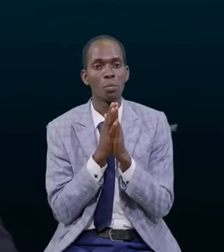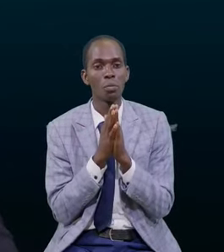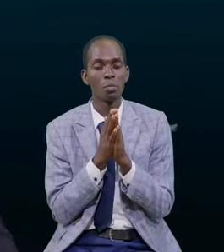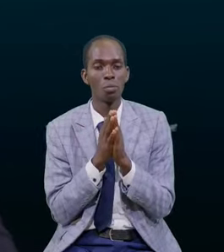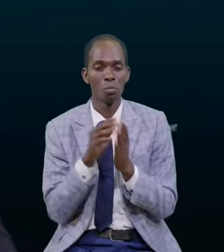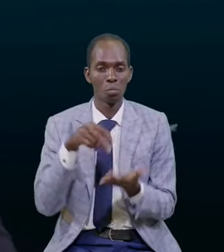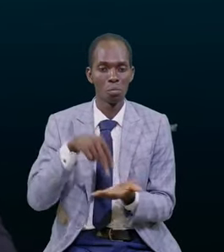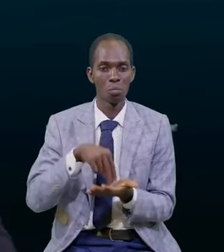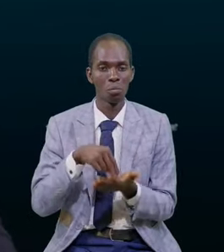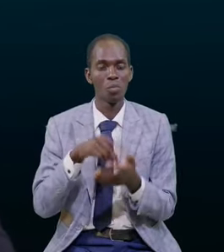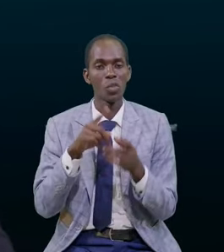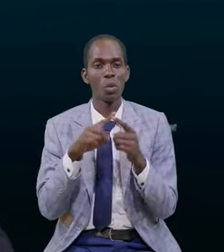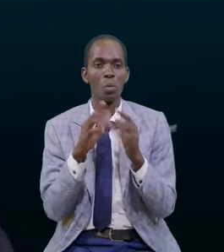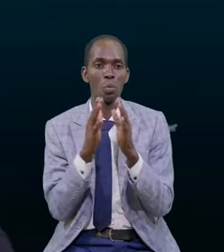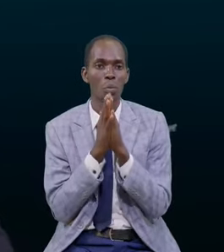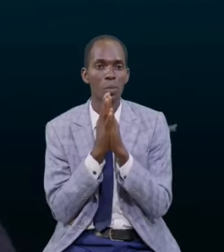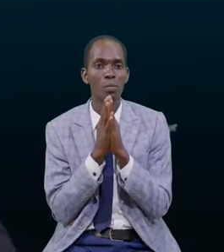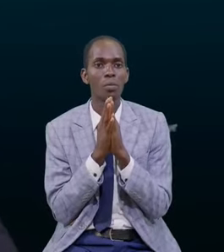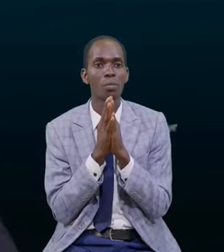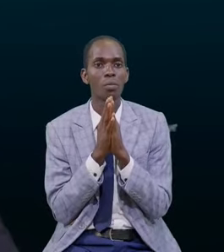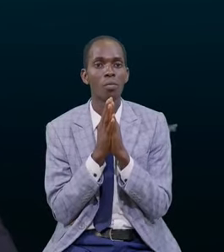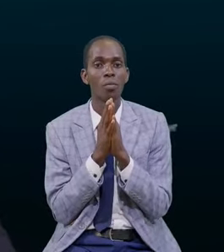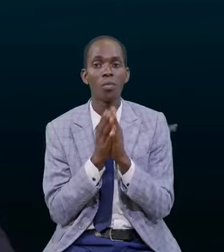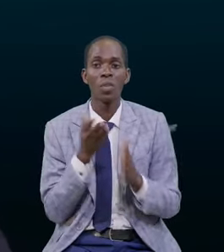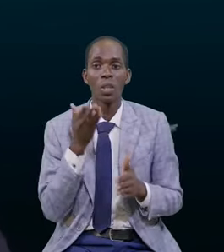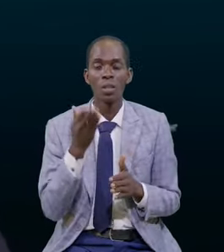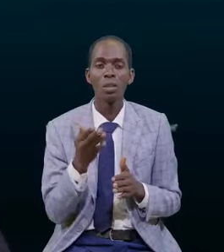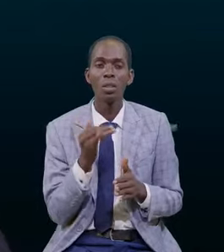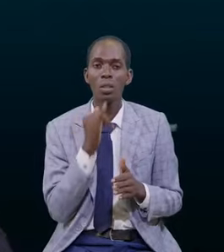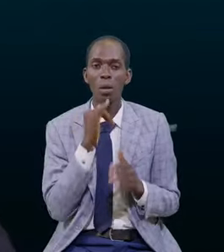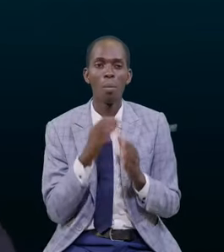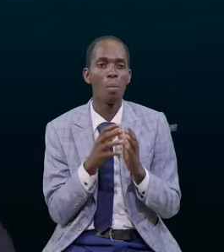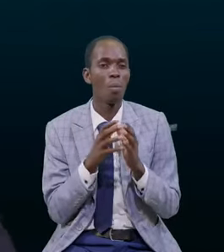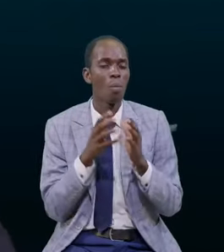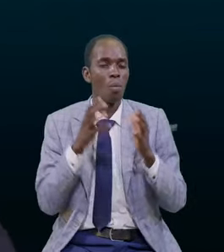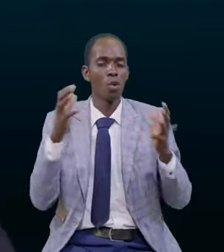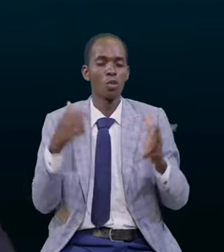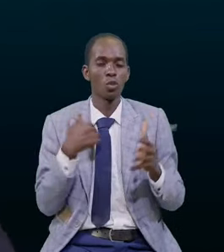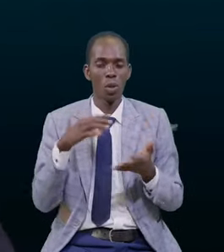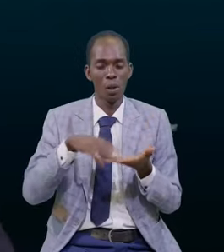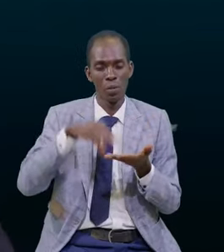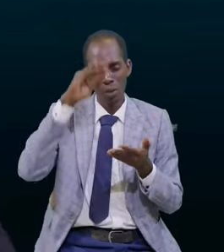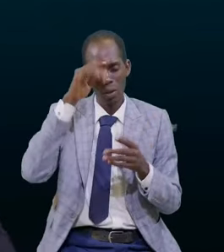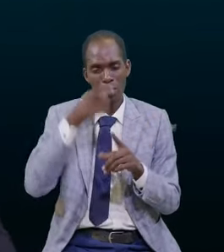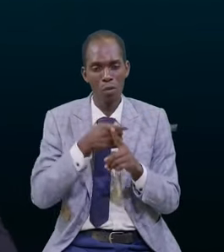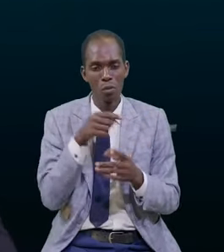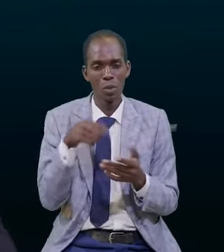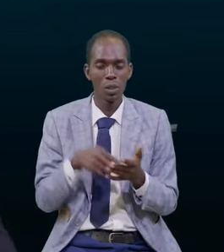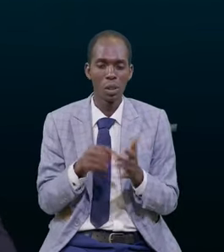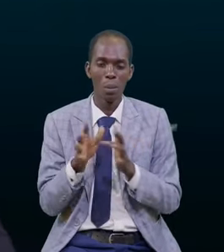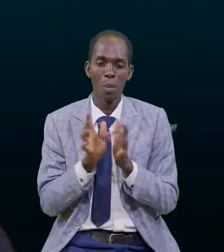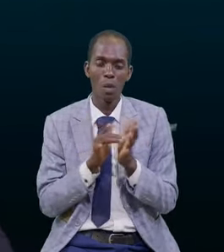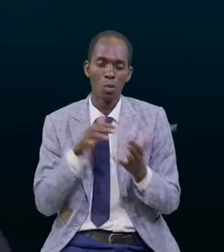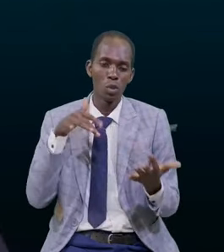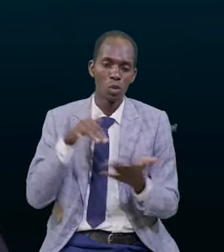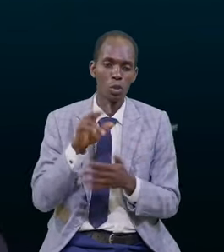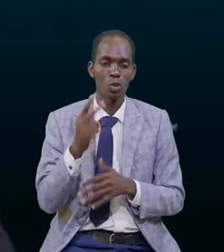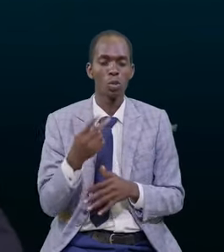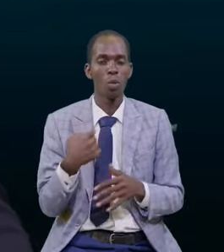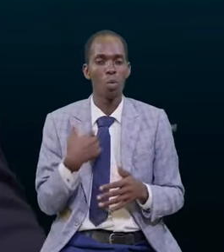talk to the Lord there's much grounds we have covered in this Bible study and we just want to go to the Lord in prayer and